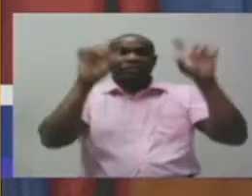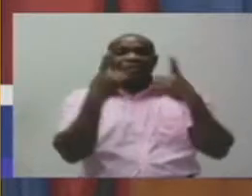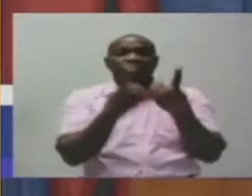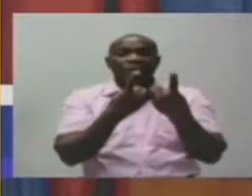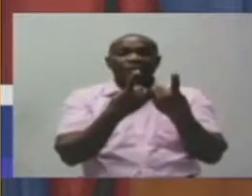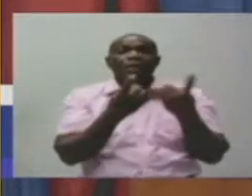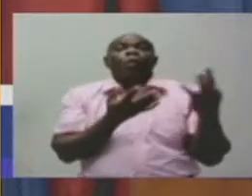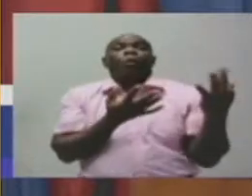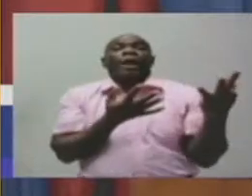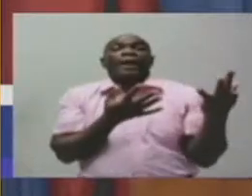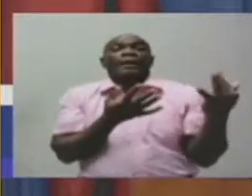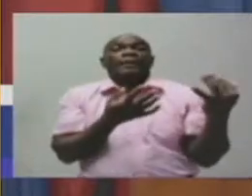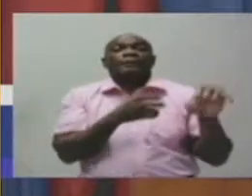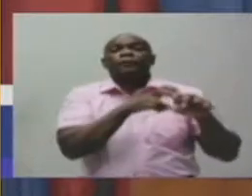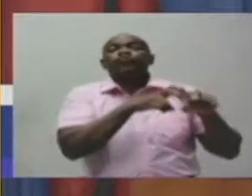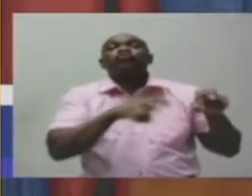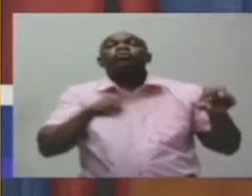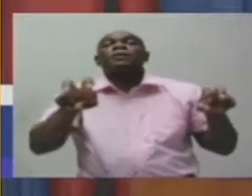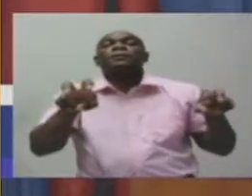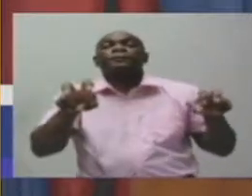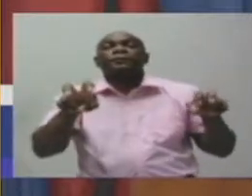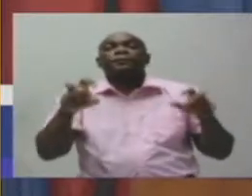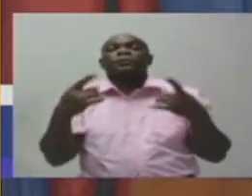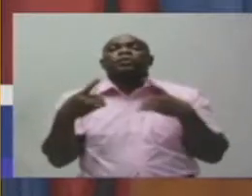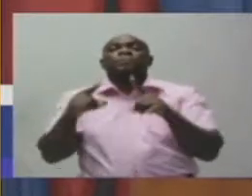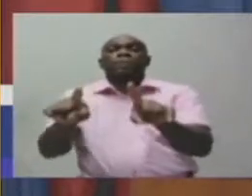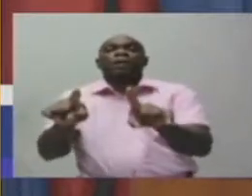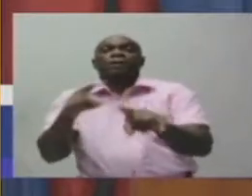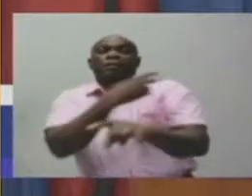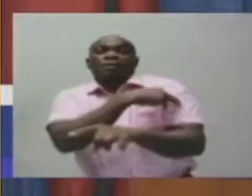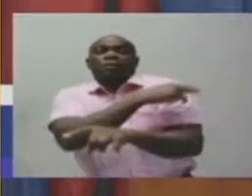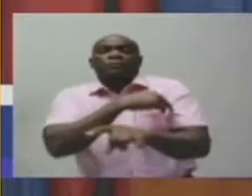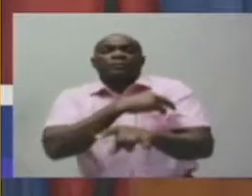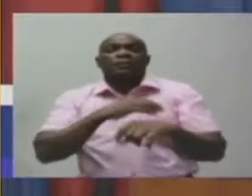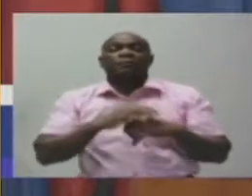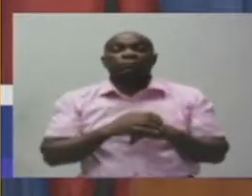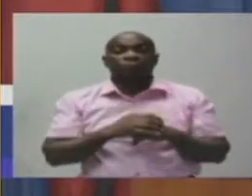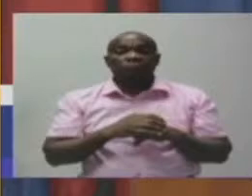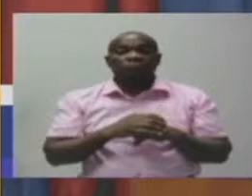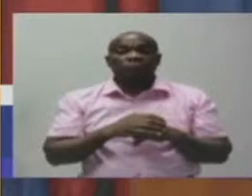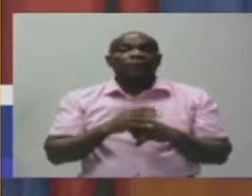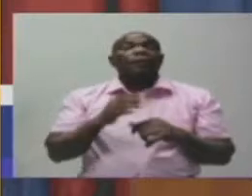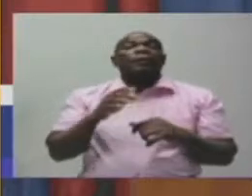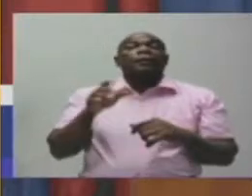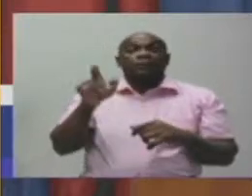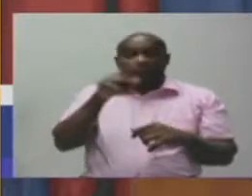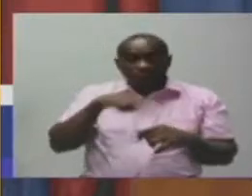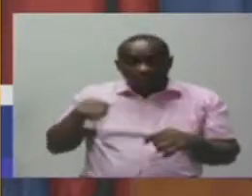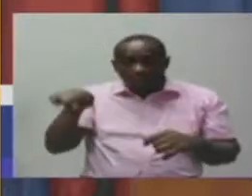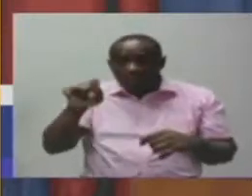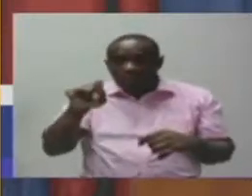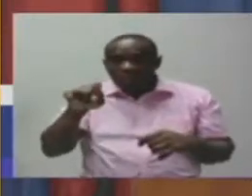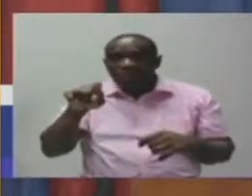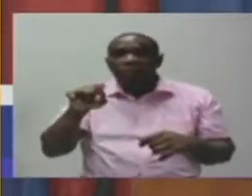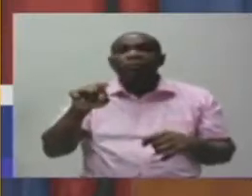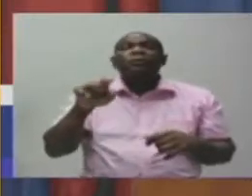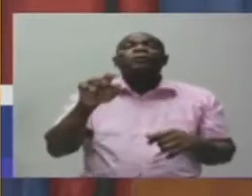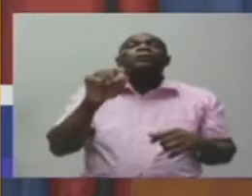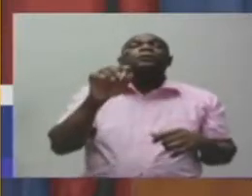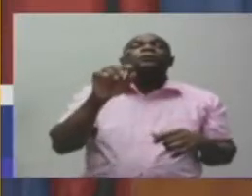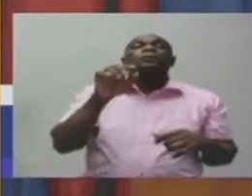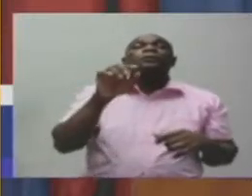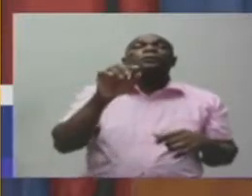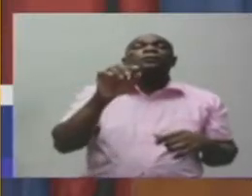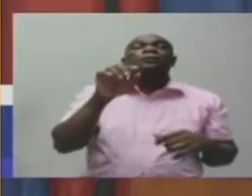facility. And of the 50 to 60 persons there, at least 25% of them, some days 5, some days 11, one day